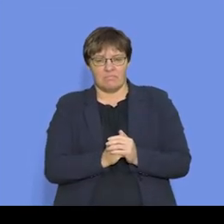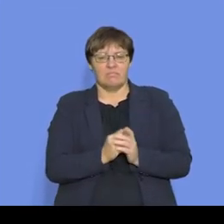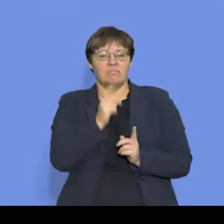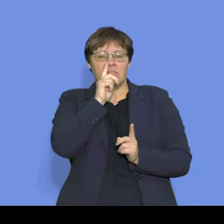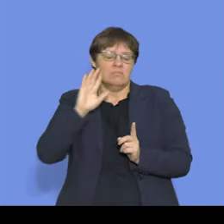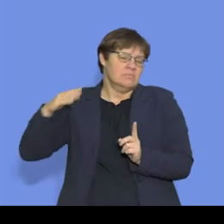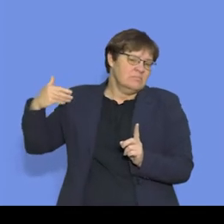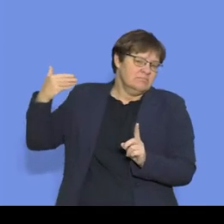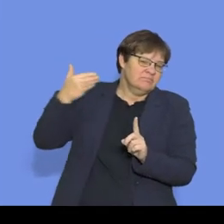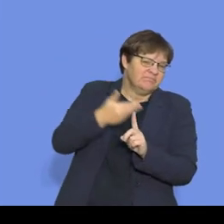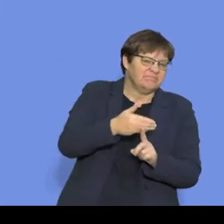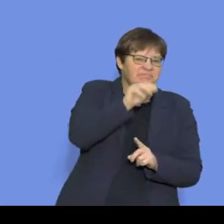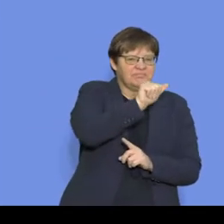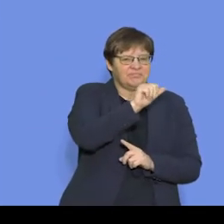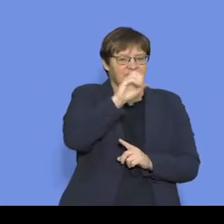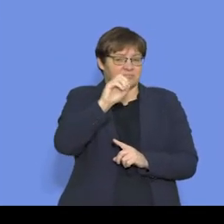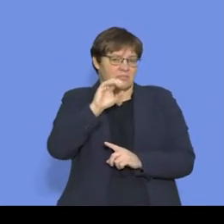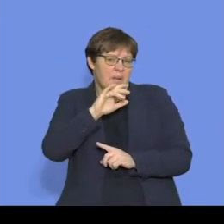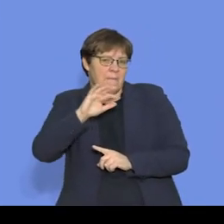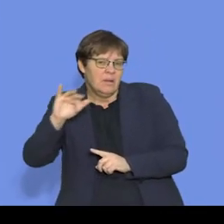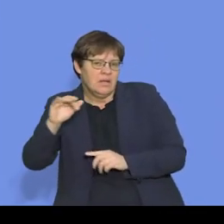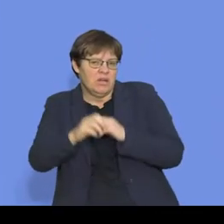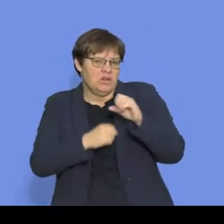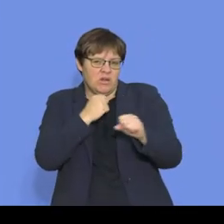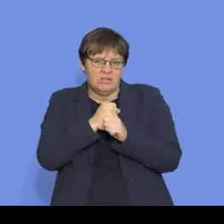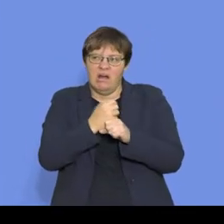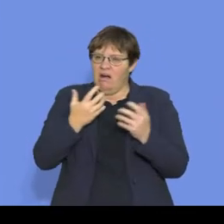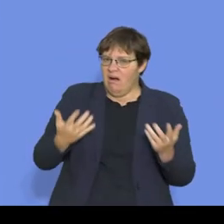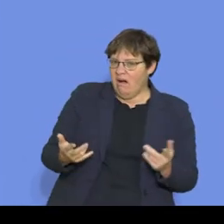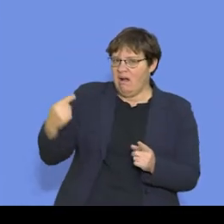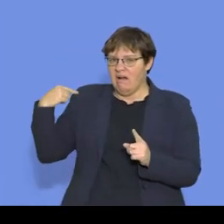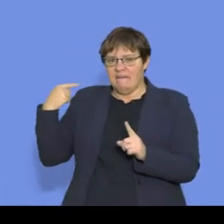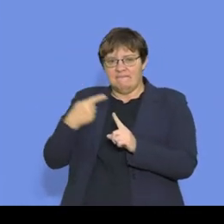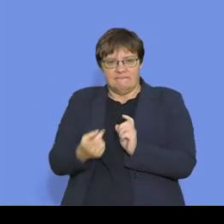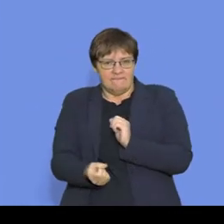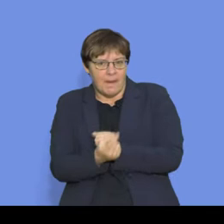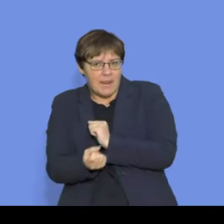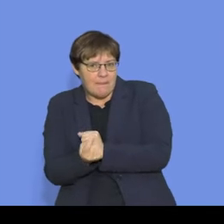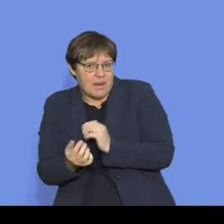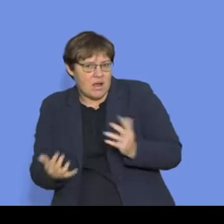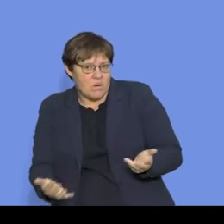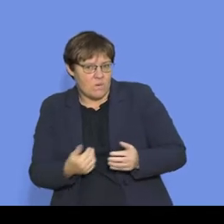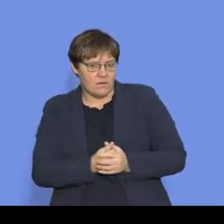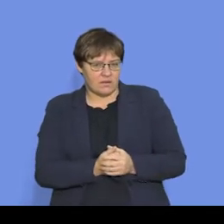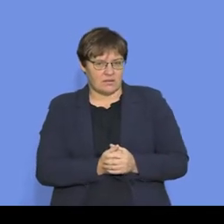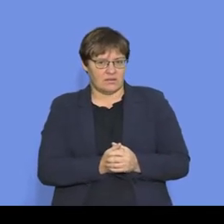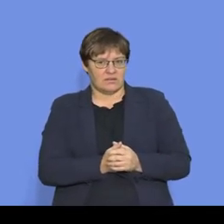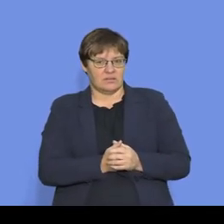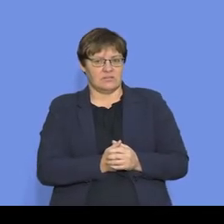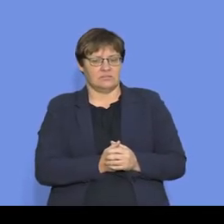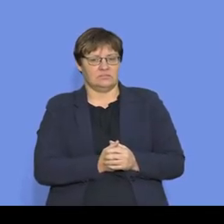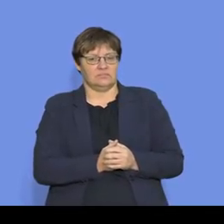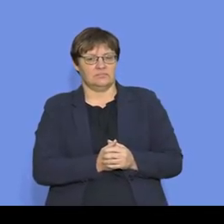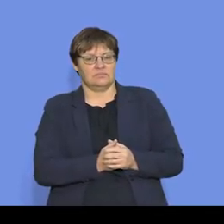life over the past 600 or so million years and seeing how life has changed,